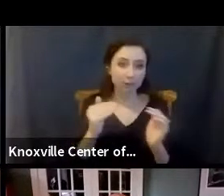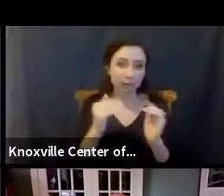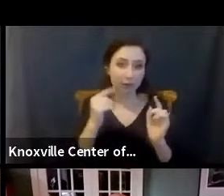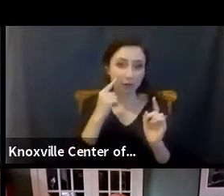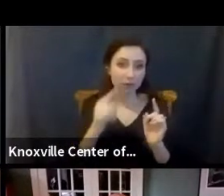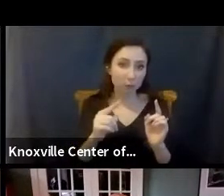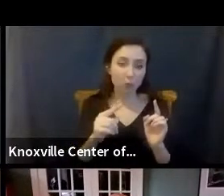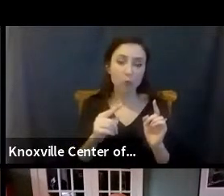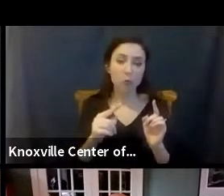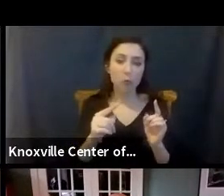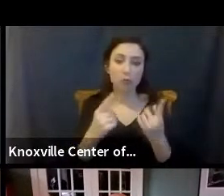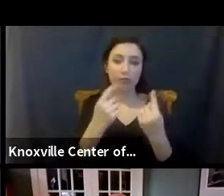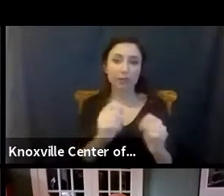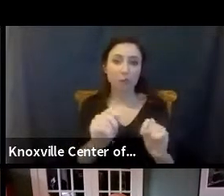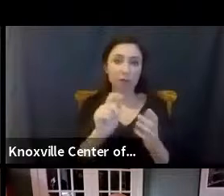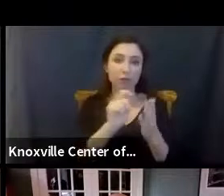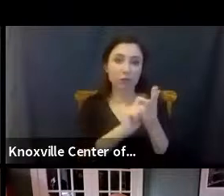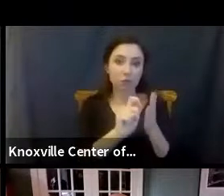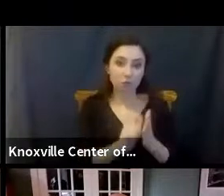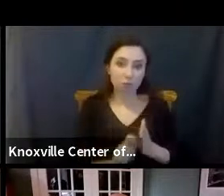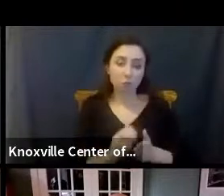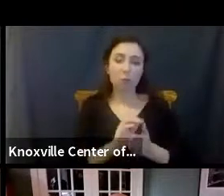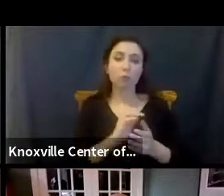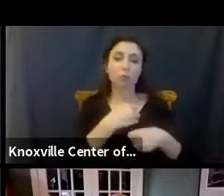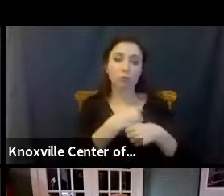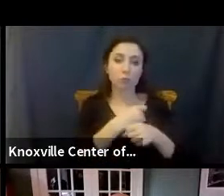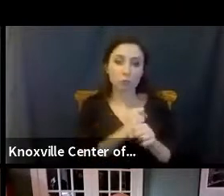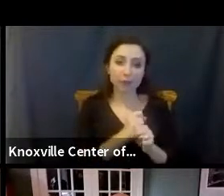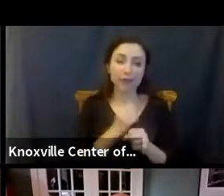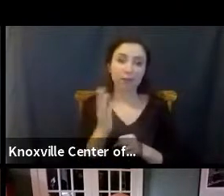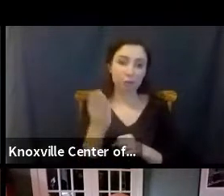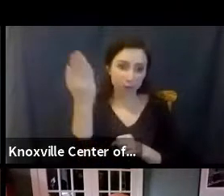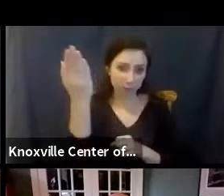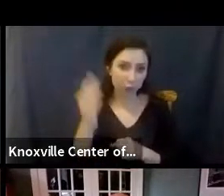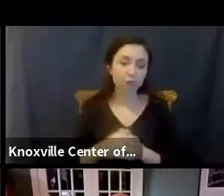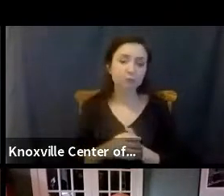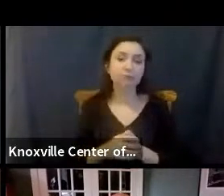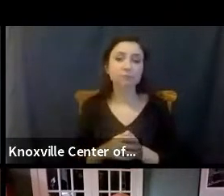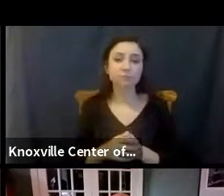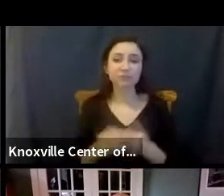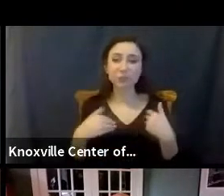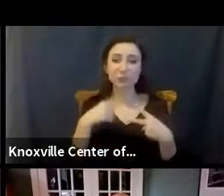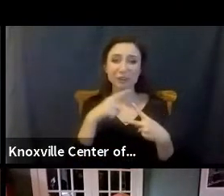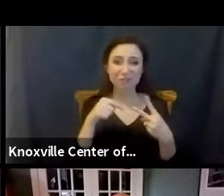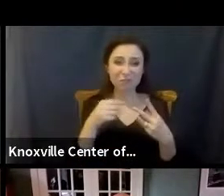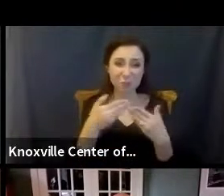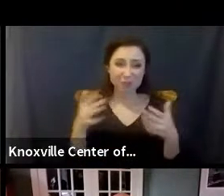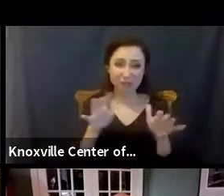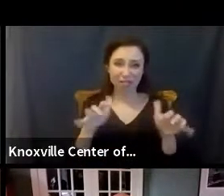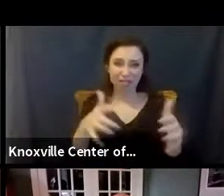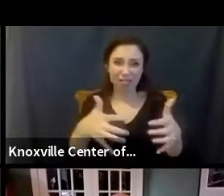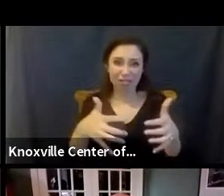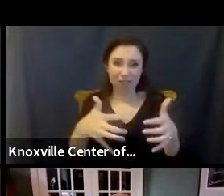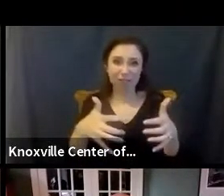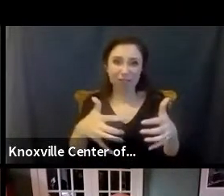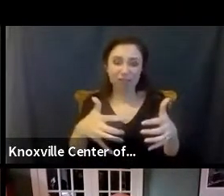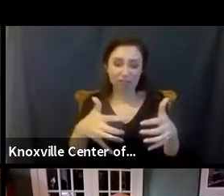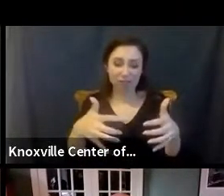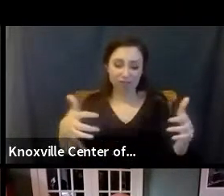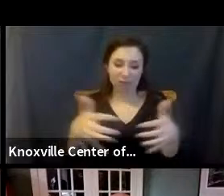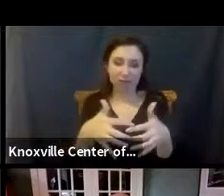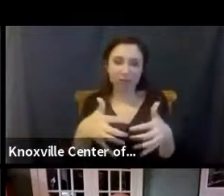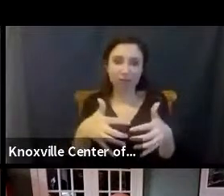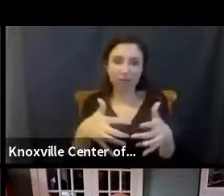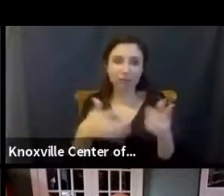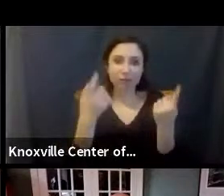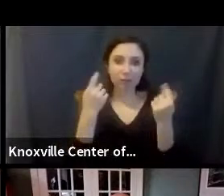necessarily to the effort that went into the resolution to begin with. Because the thing is, there's two things that are bunched together here, and that's